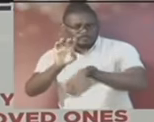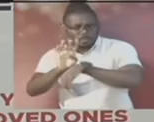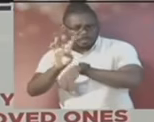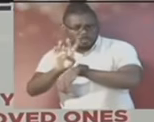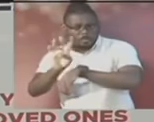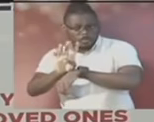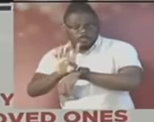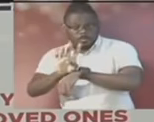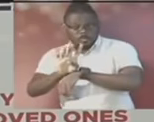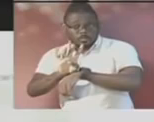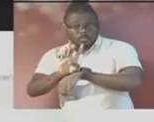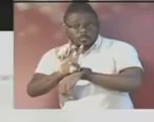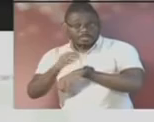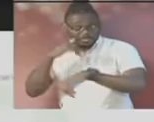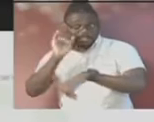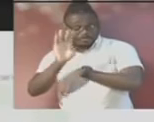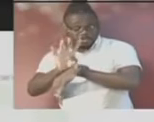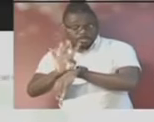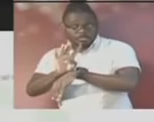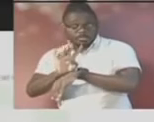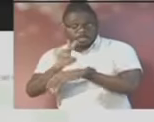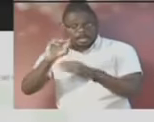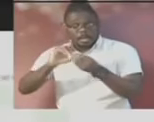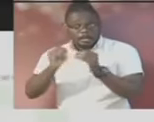4 p.m. yesterday.